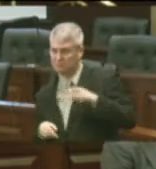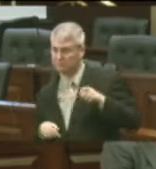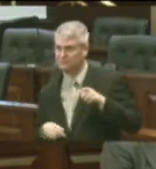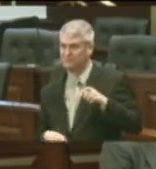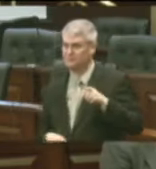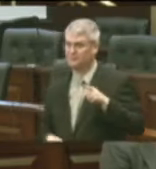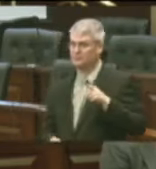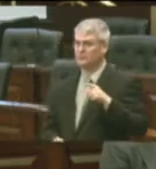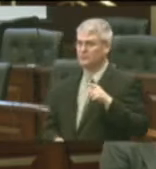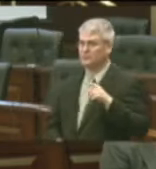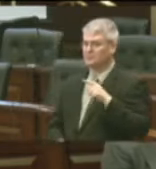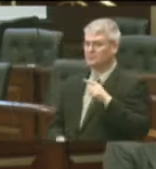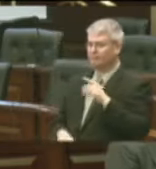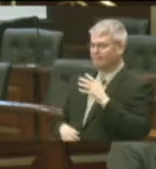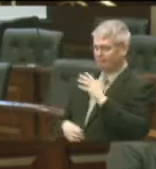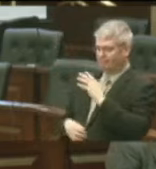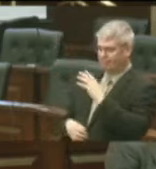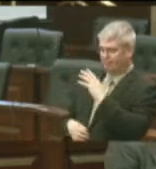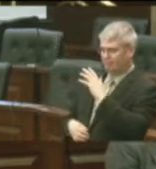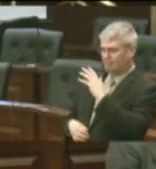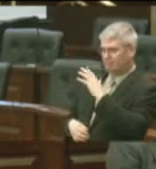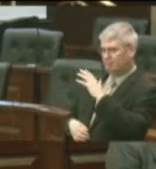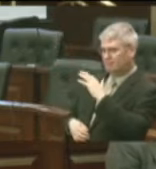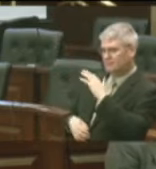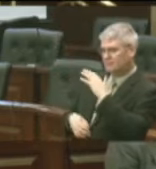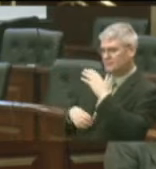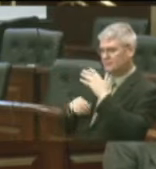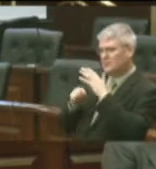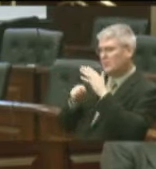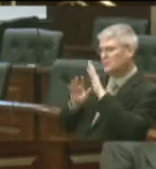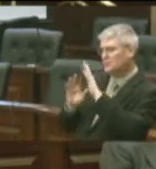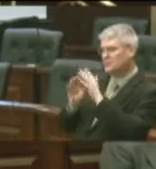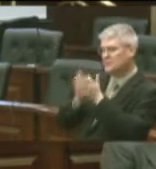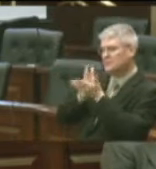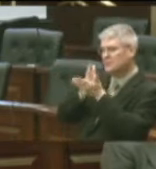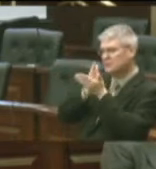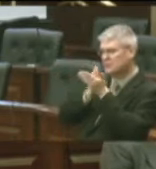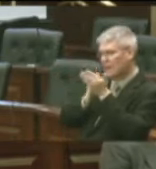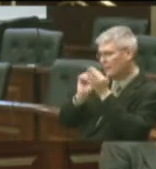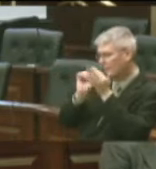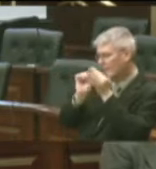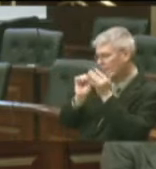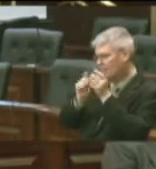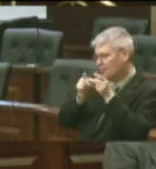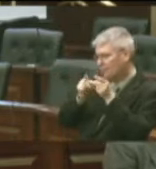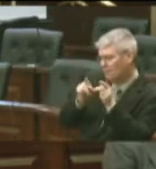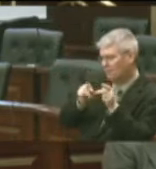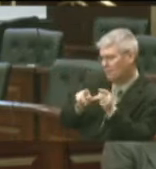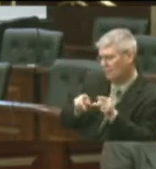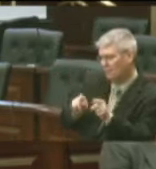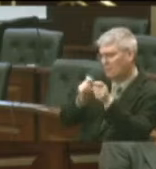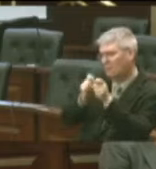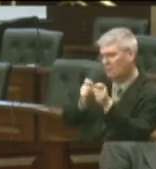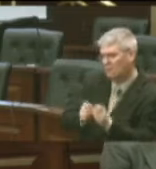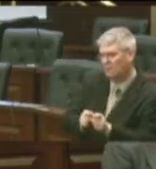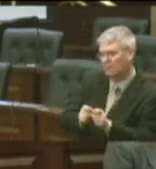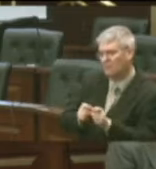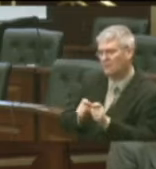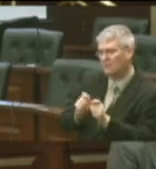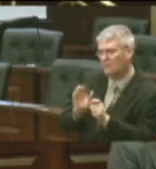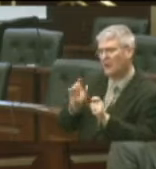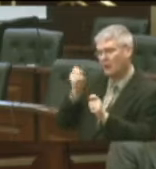there's some of the adjustments. So we'll have to look at that as we go forward. We want that money to go out. As